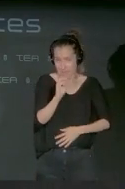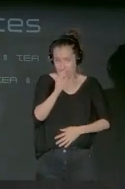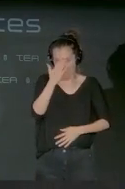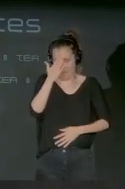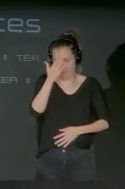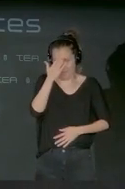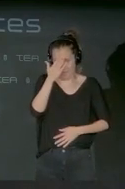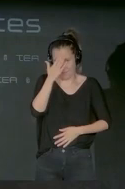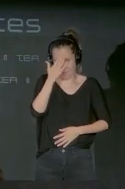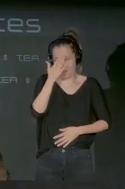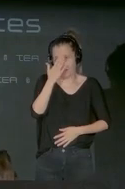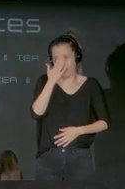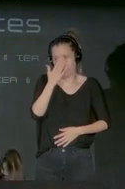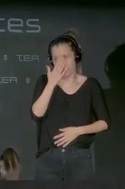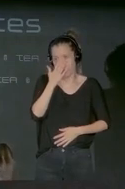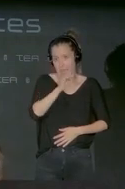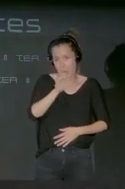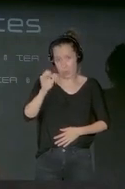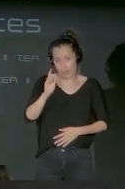And we also see that